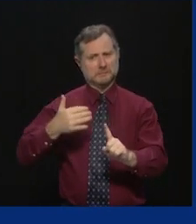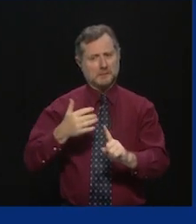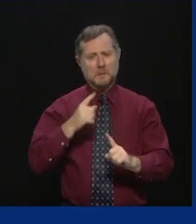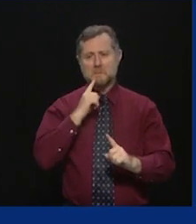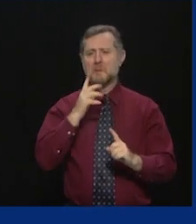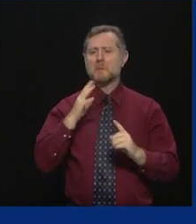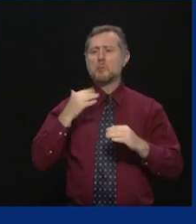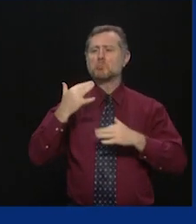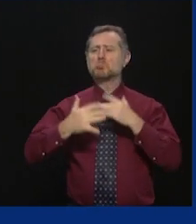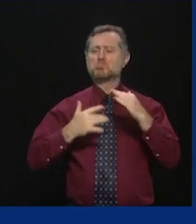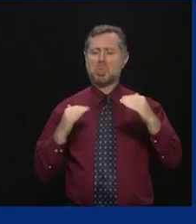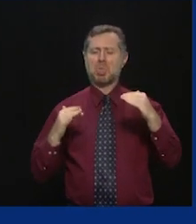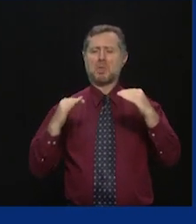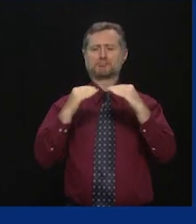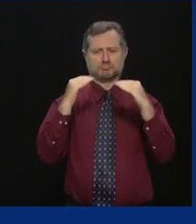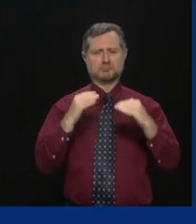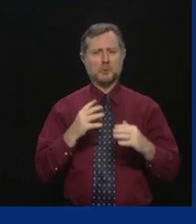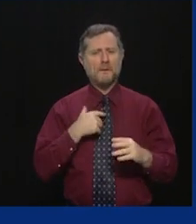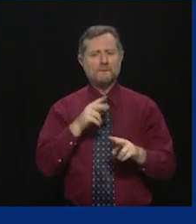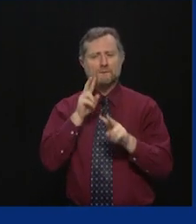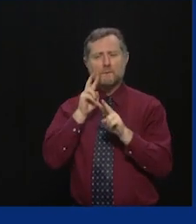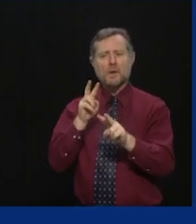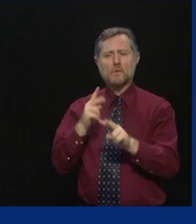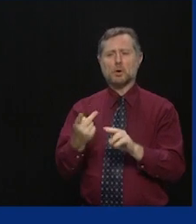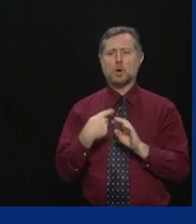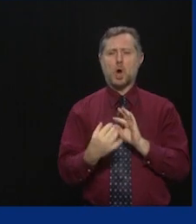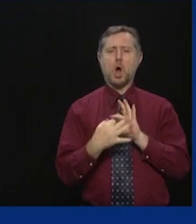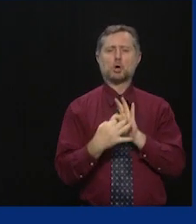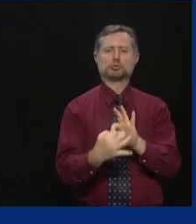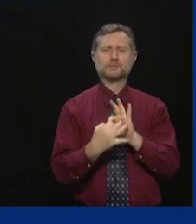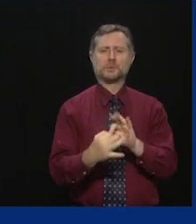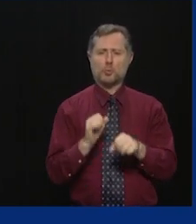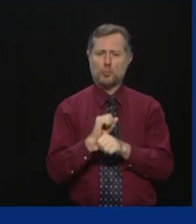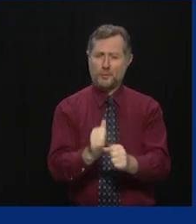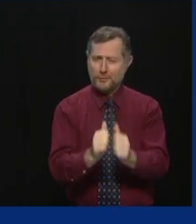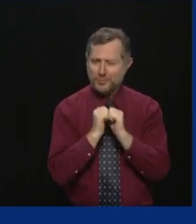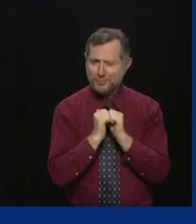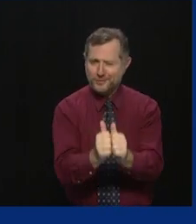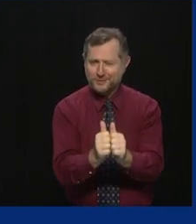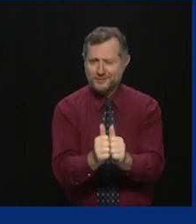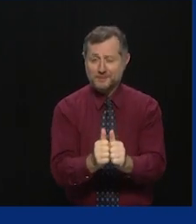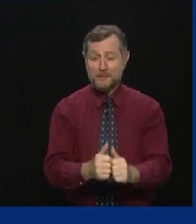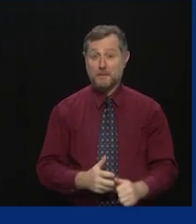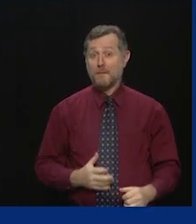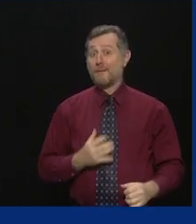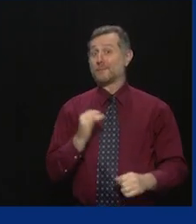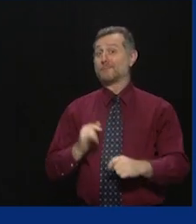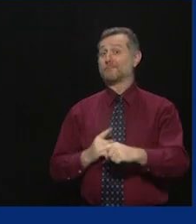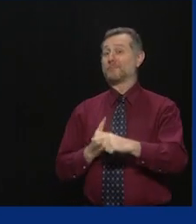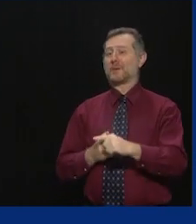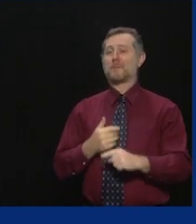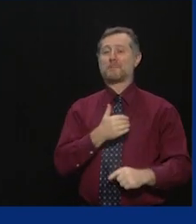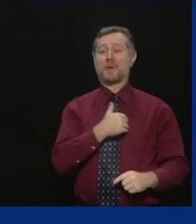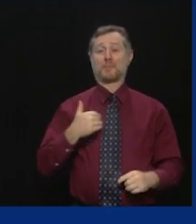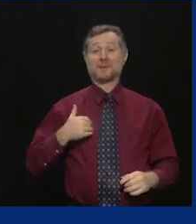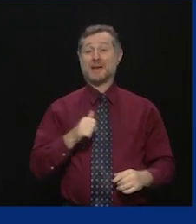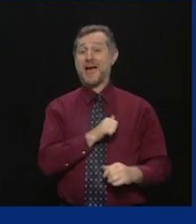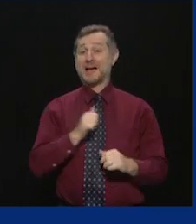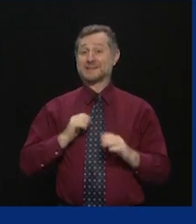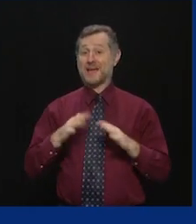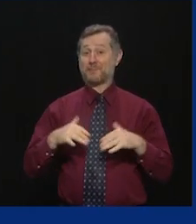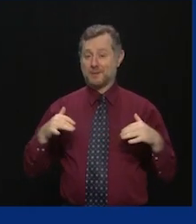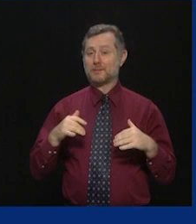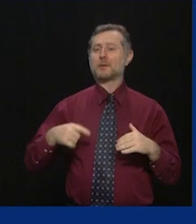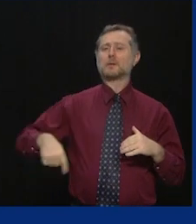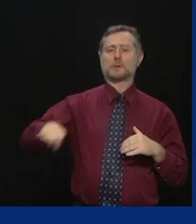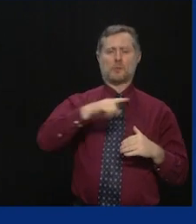here. We're looking forward to those relationships. And also members of the Assembly who've joined us. As you mentioned, Clark, Bronson, and Meeks have joined us, and